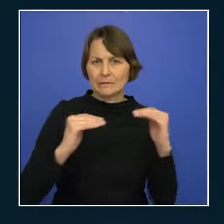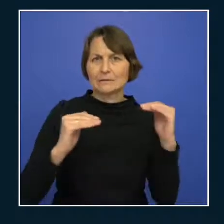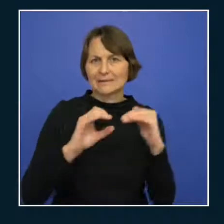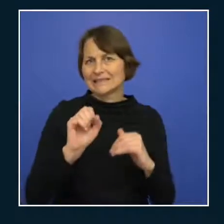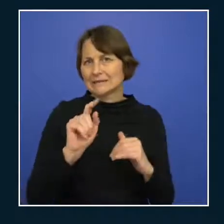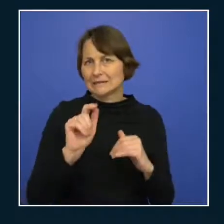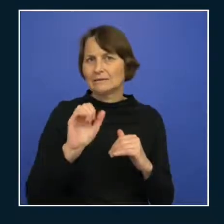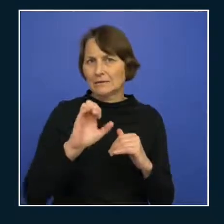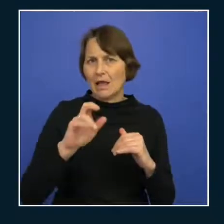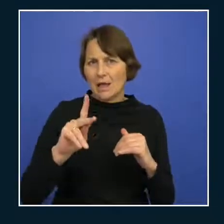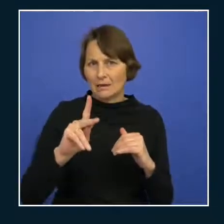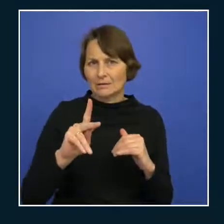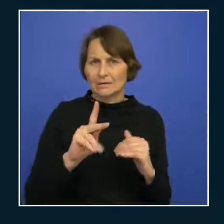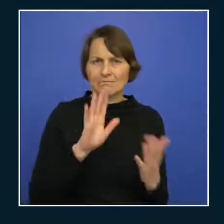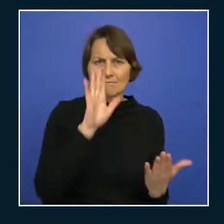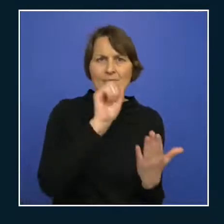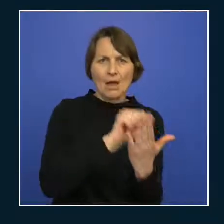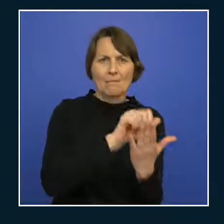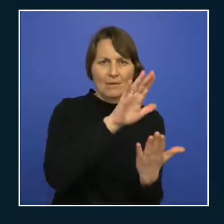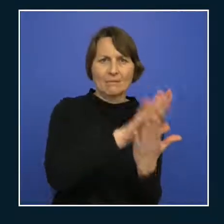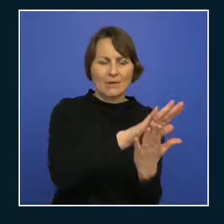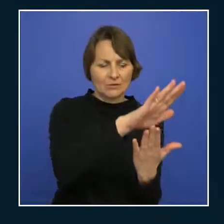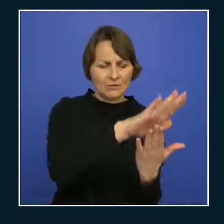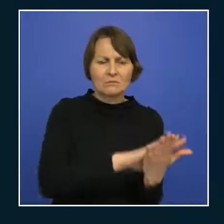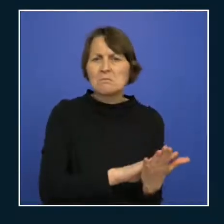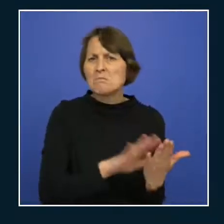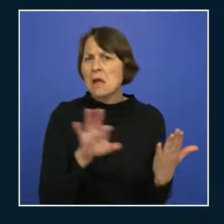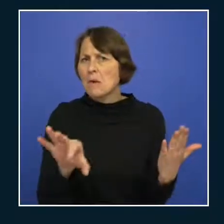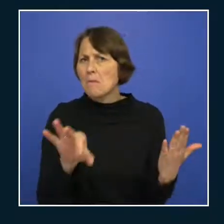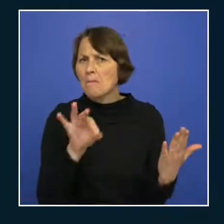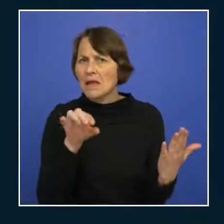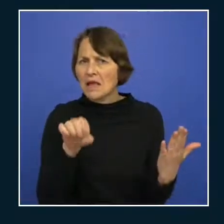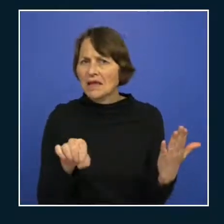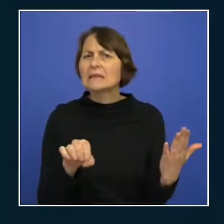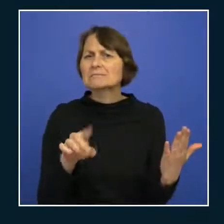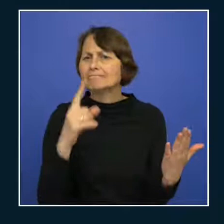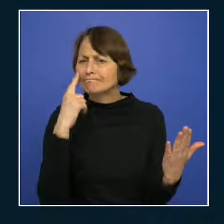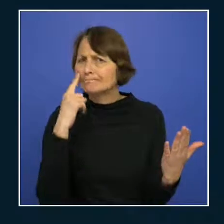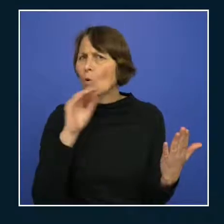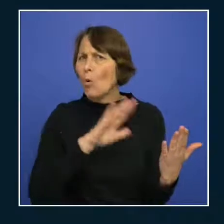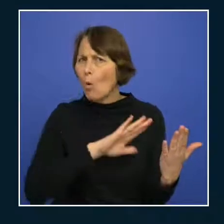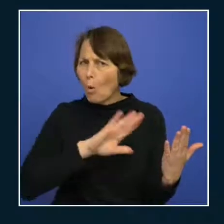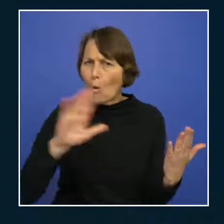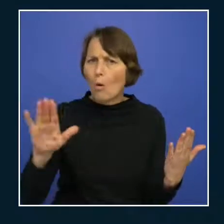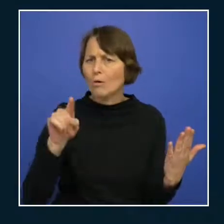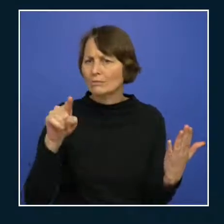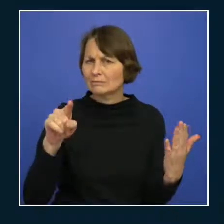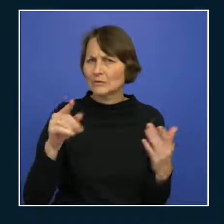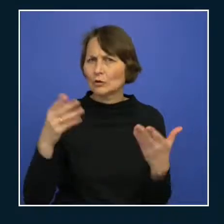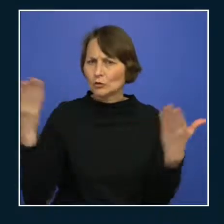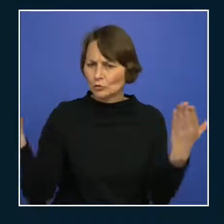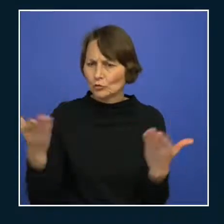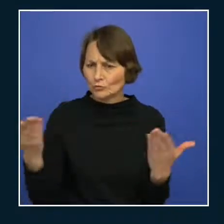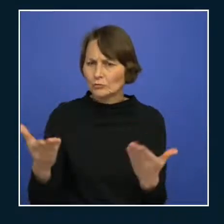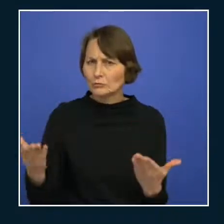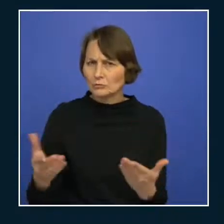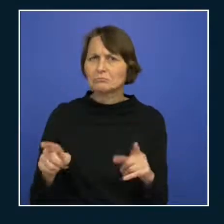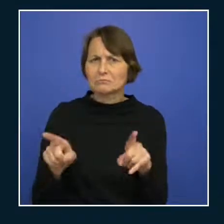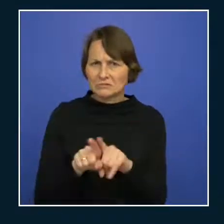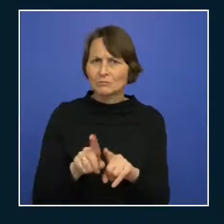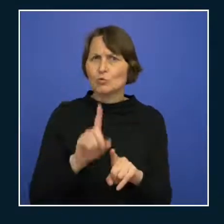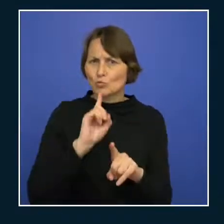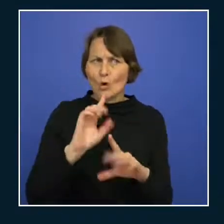an application that has all the different services that you might need in a real world project that you